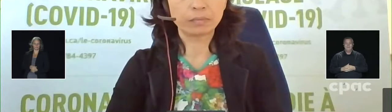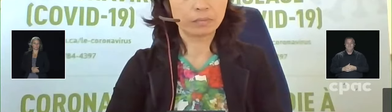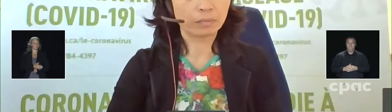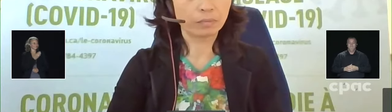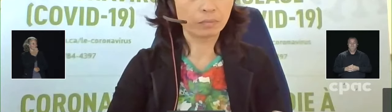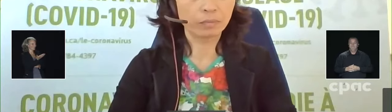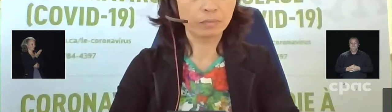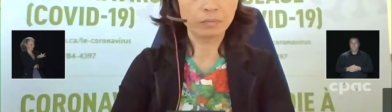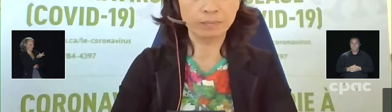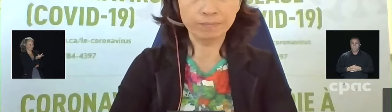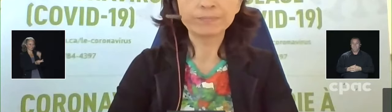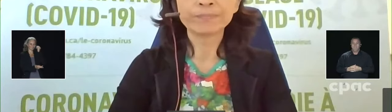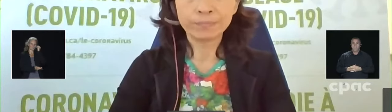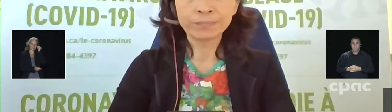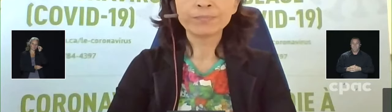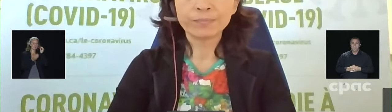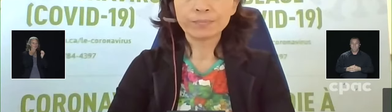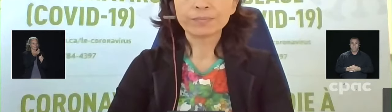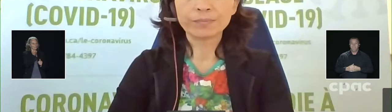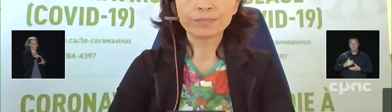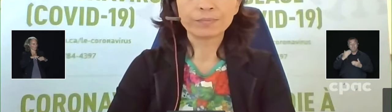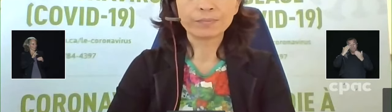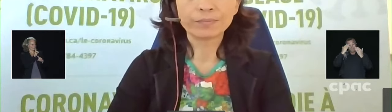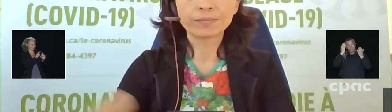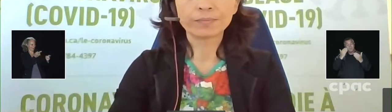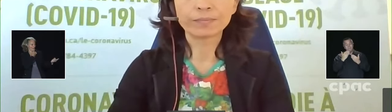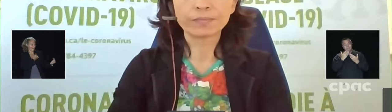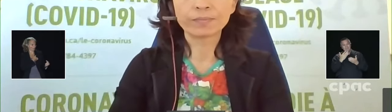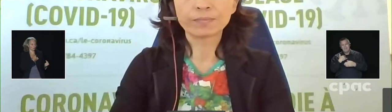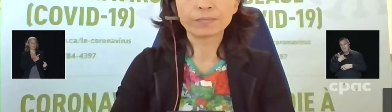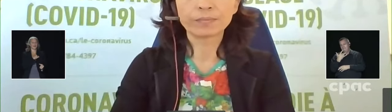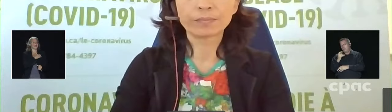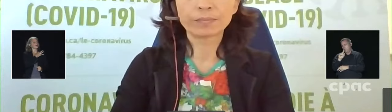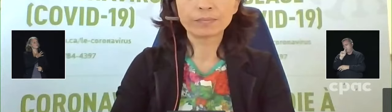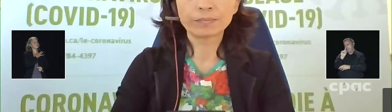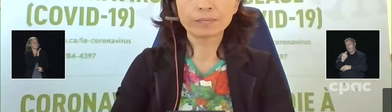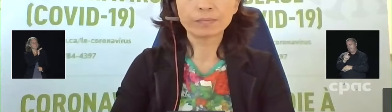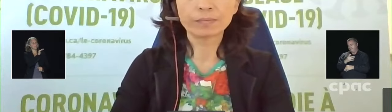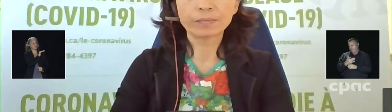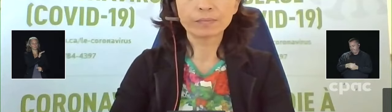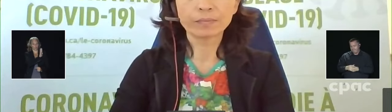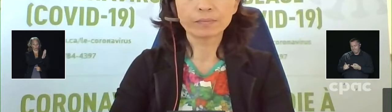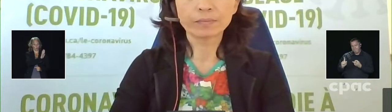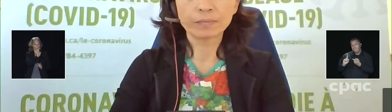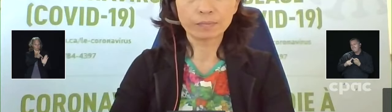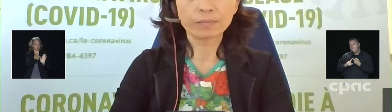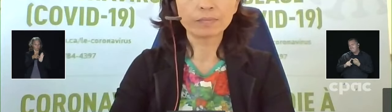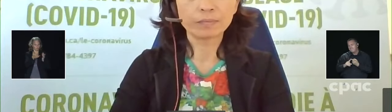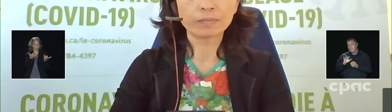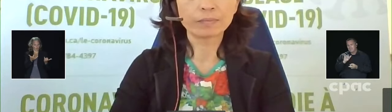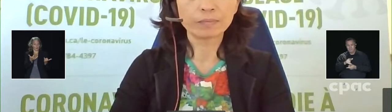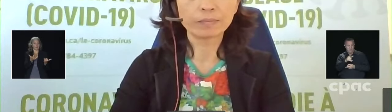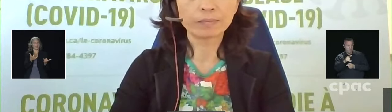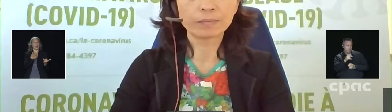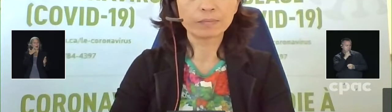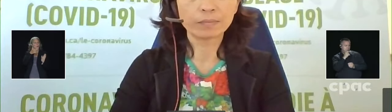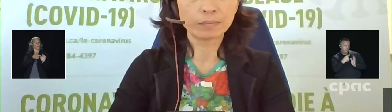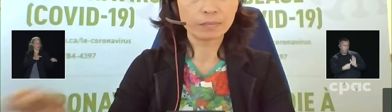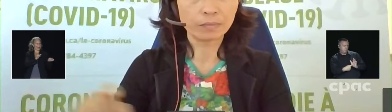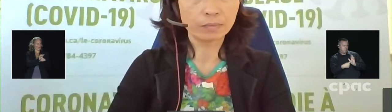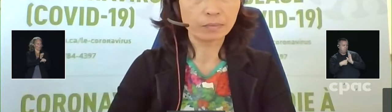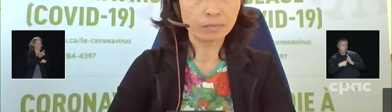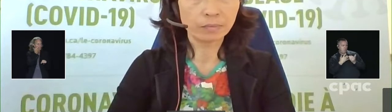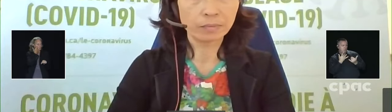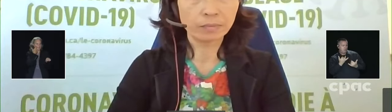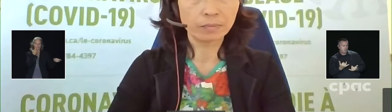doctors. Thank you very much for doing this. I wanted to ask you, especially given what you presented today and seeing that Alberta has announced its